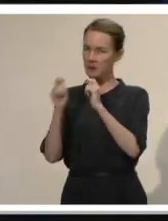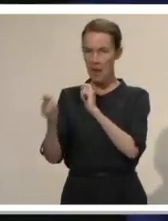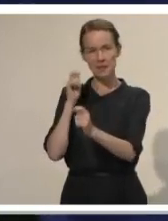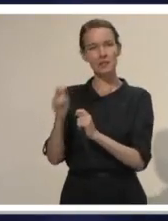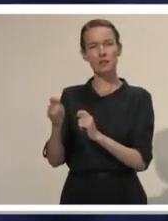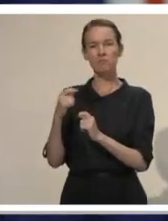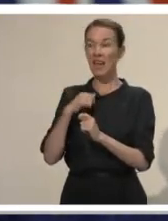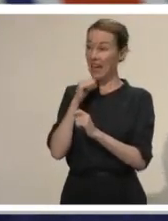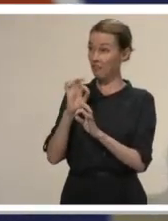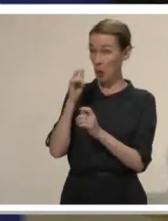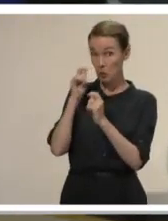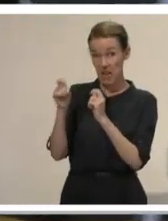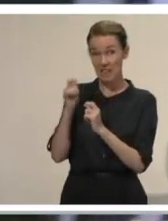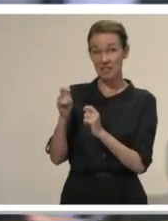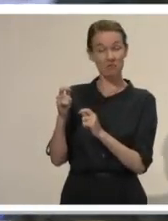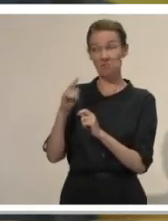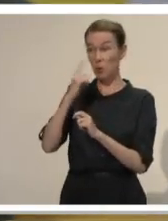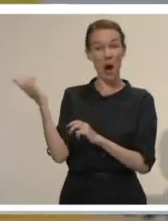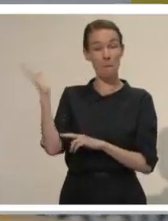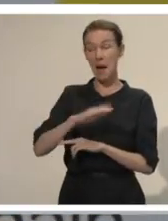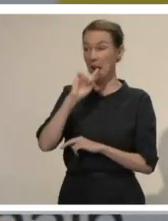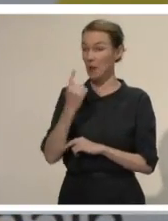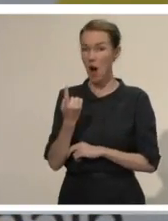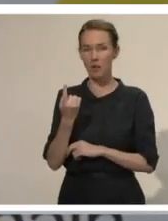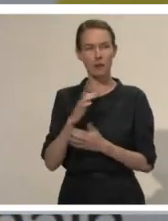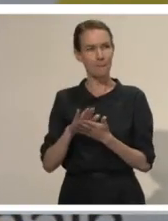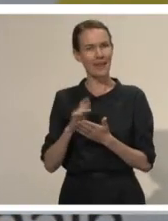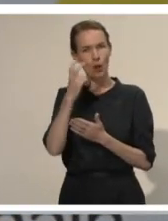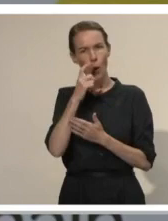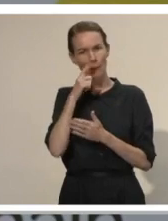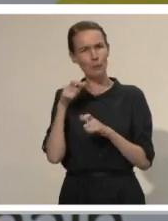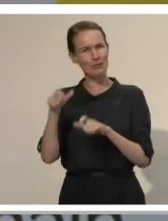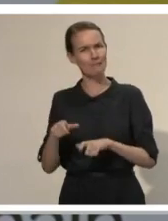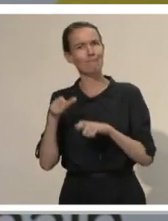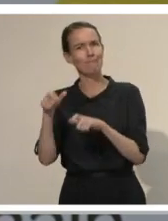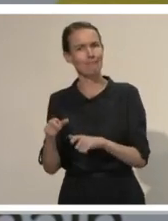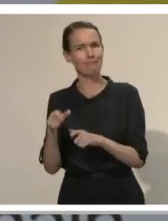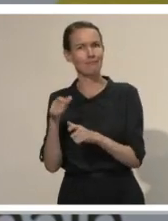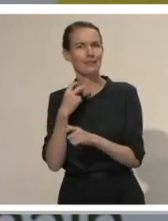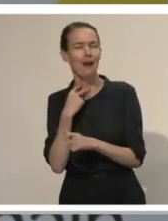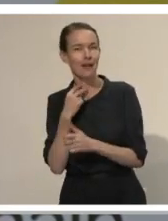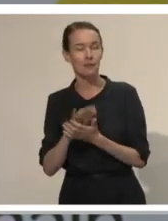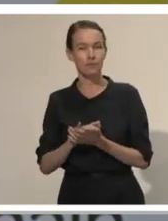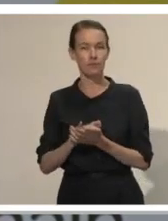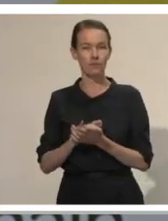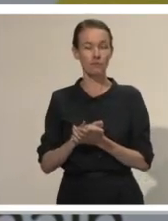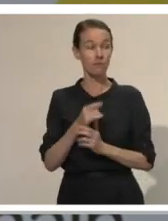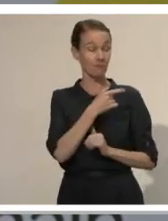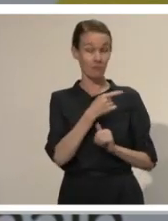did speak. I spoke to this at some length yesterday. So we've had and are having ongoing discussions with the Aged Care Association.